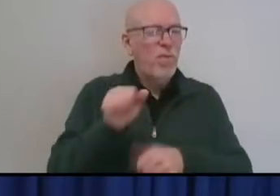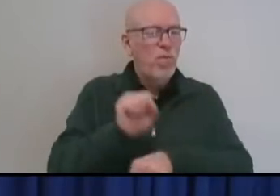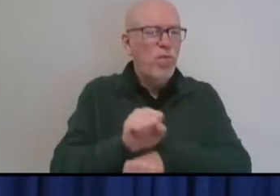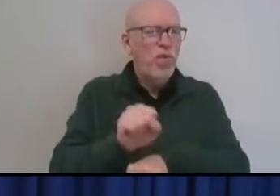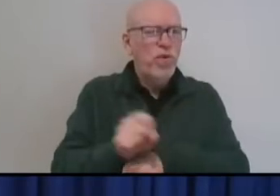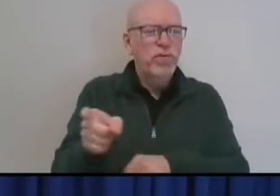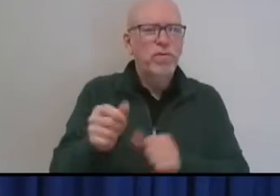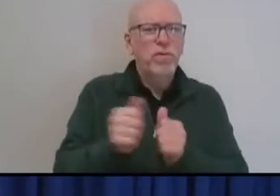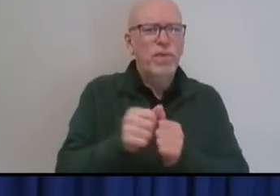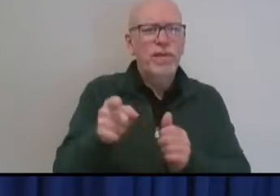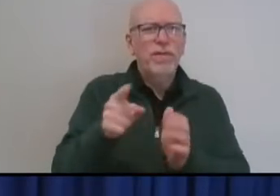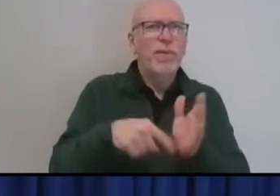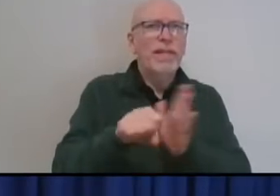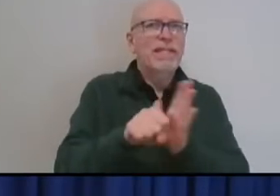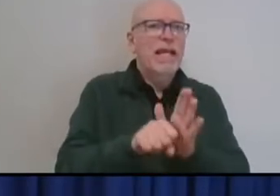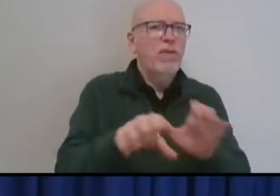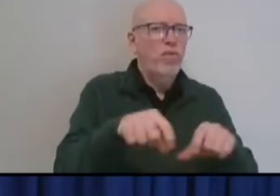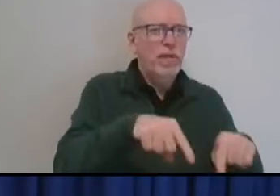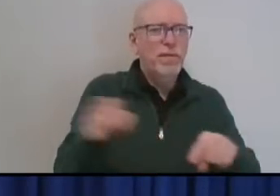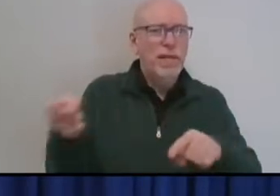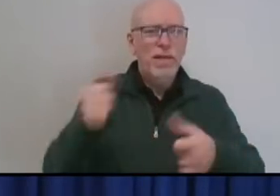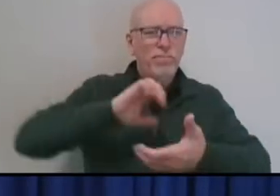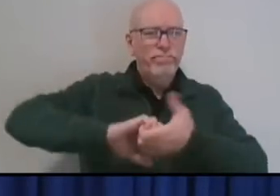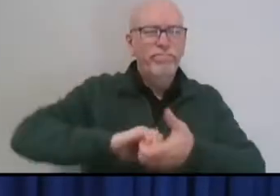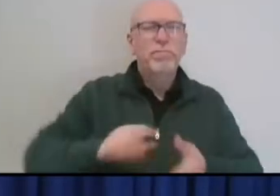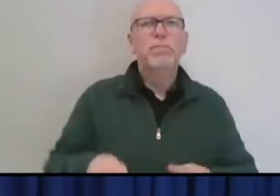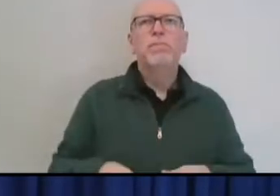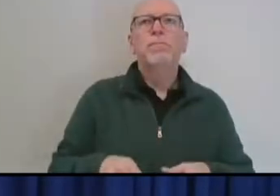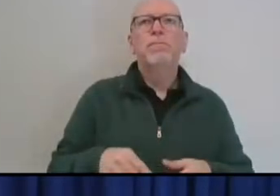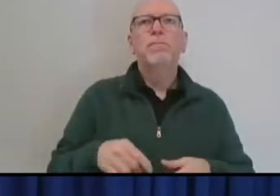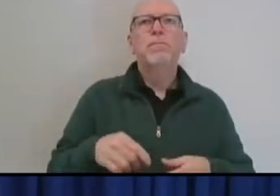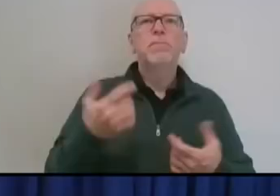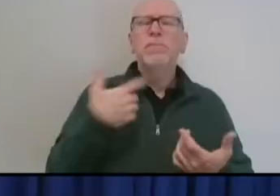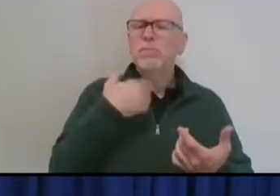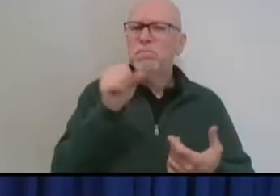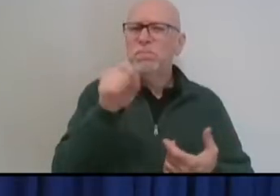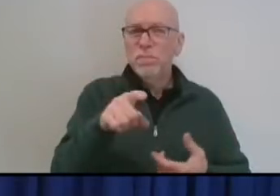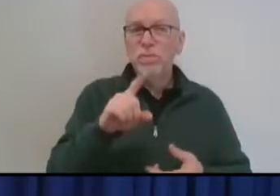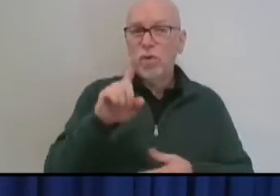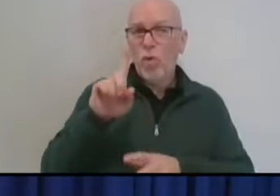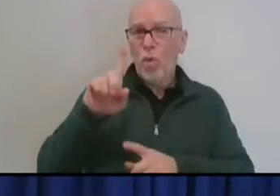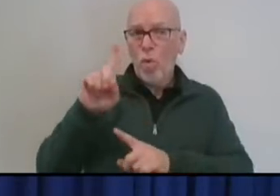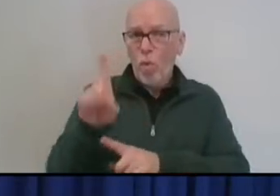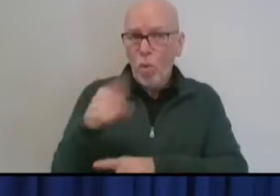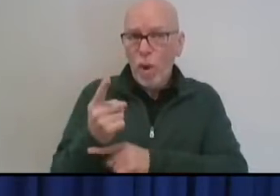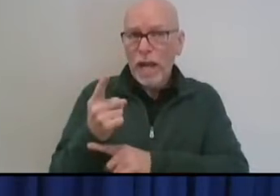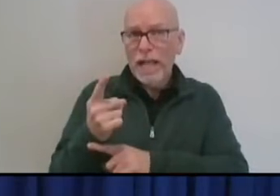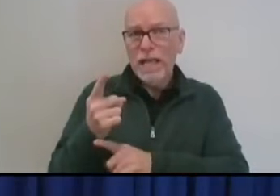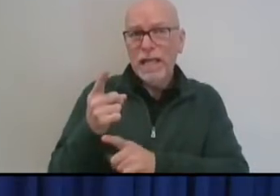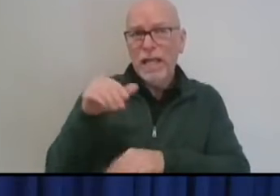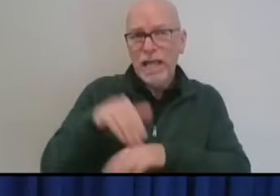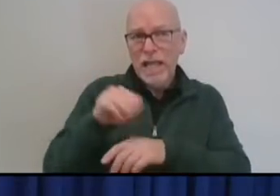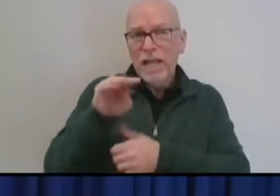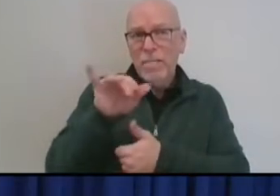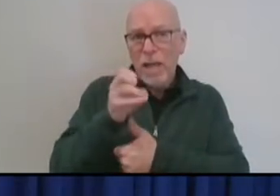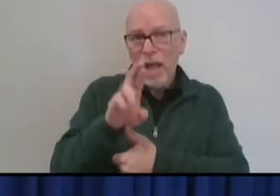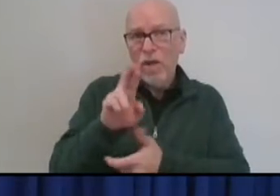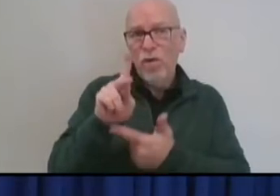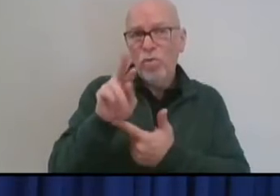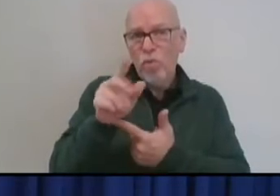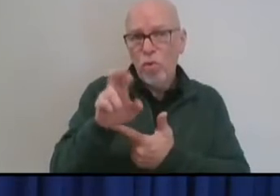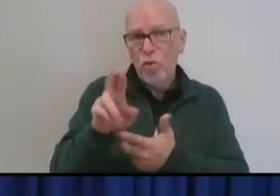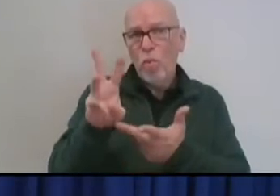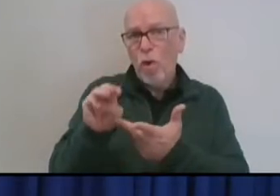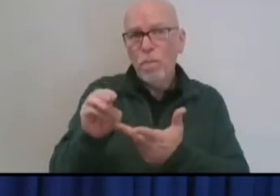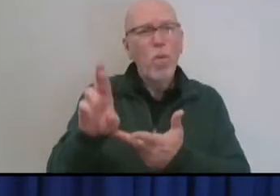with what the state is doing. So just wanted to ask, is it only going to be at Meijer, Kroger, and Walmart, or